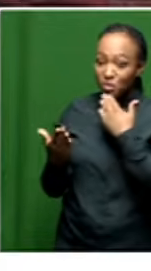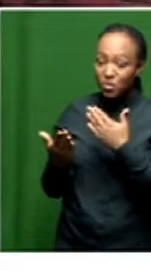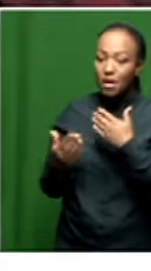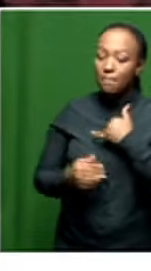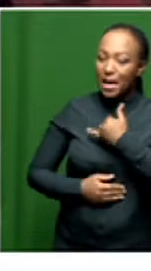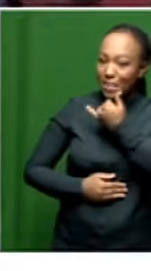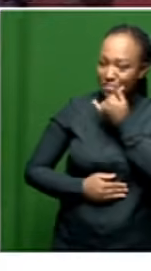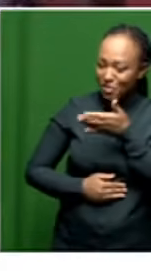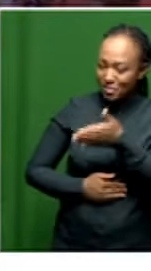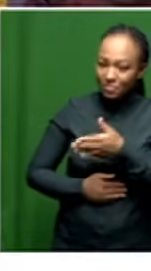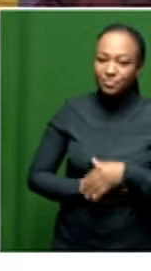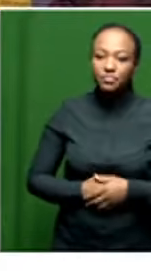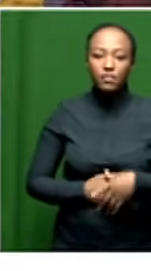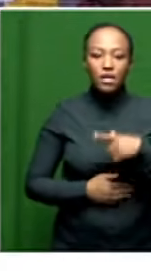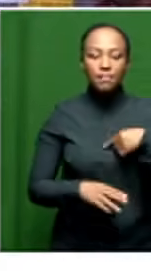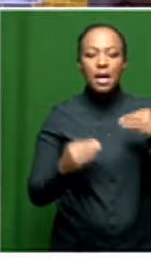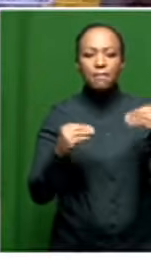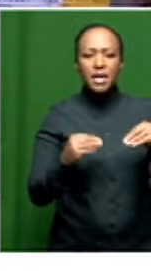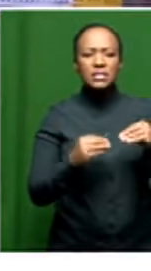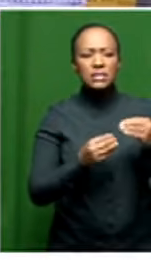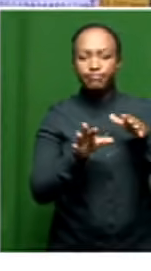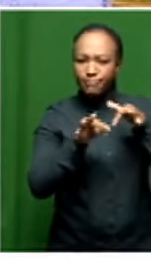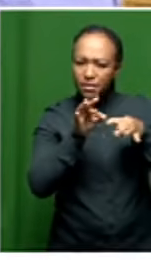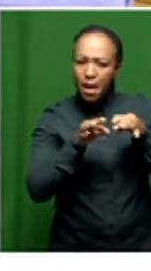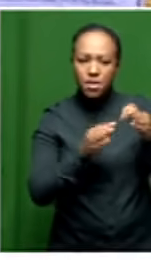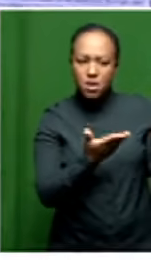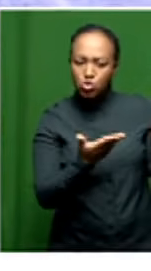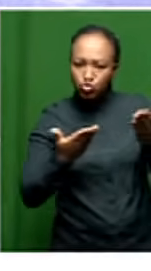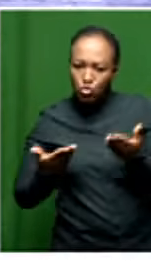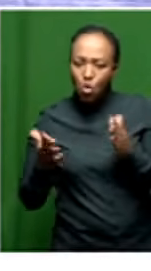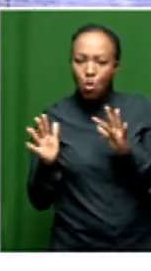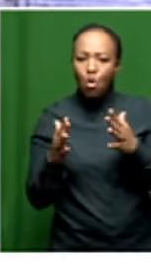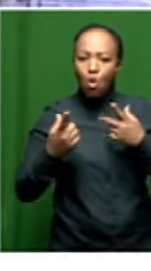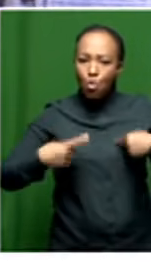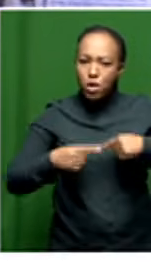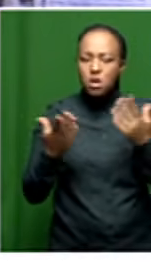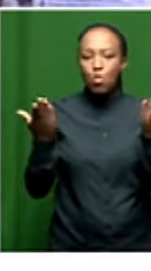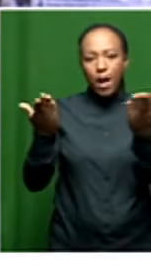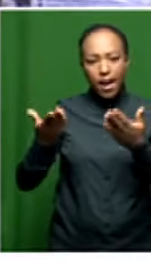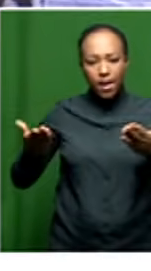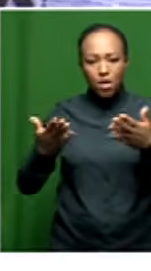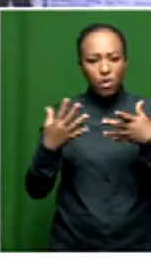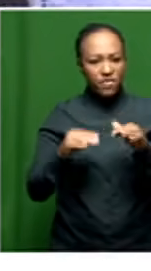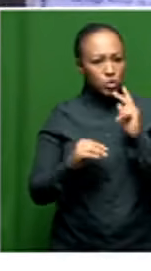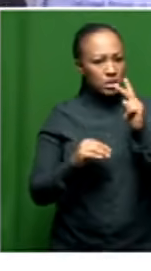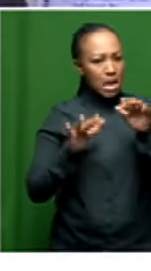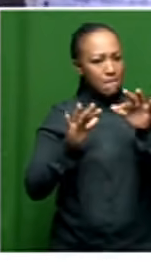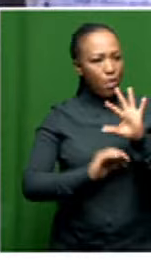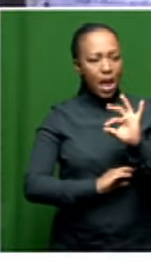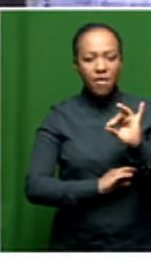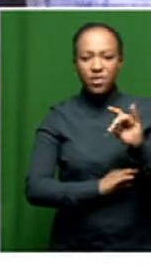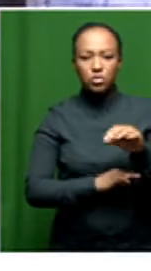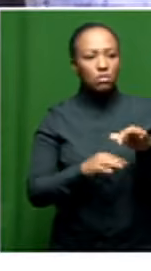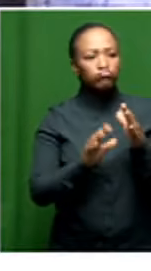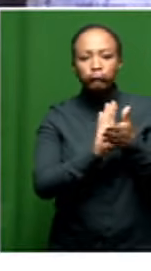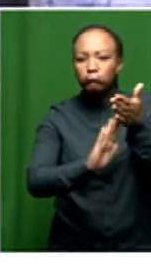Yeah. You know, I was busy doing an introduction, just setting the scene for where we're broadcasting and seeing people on their daily